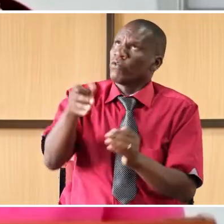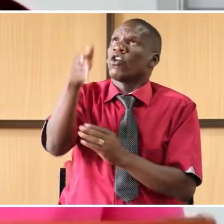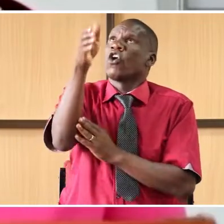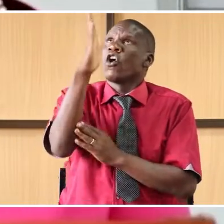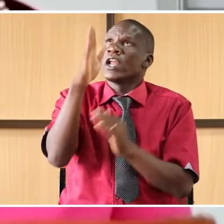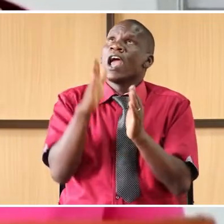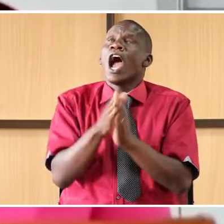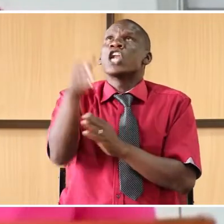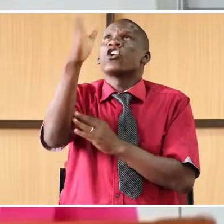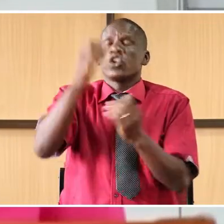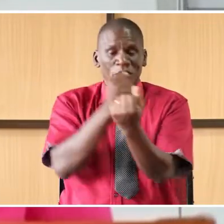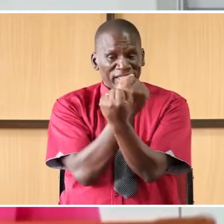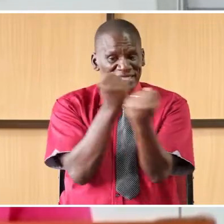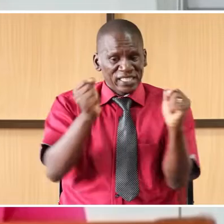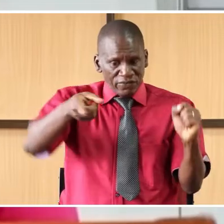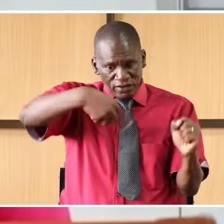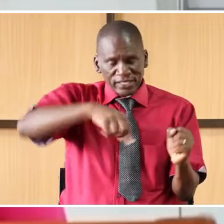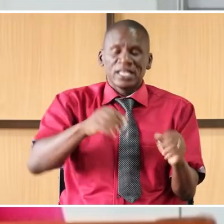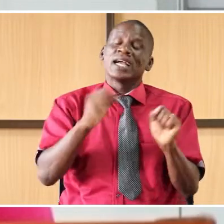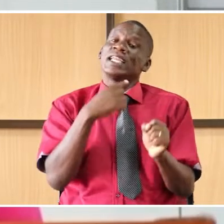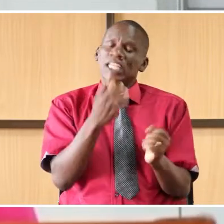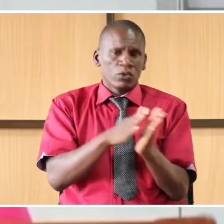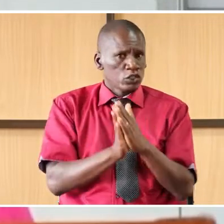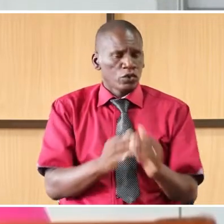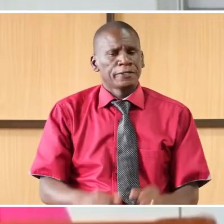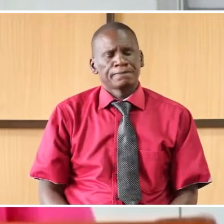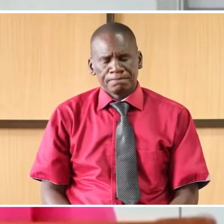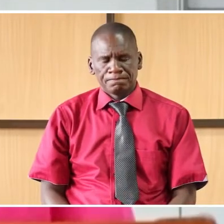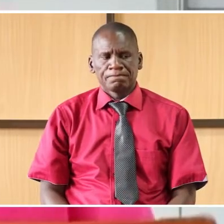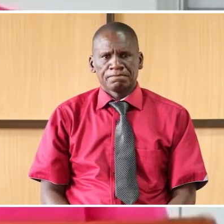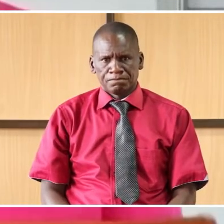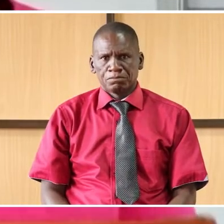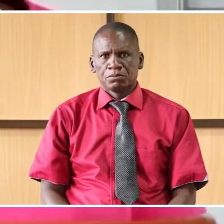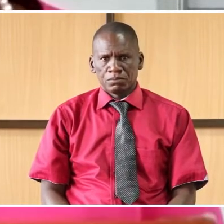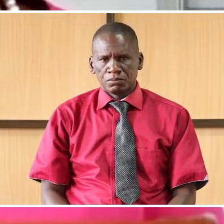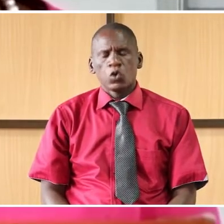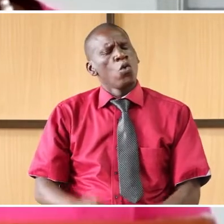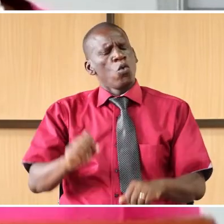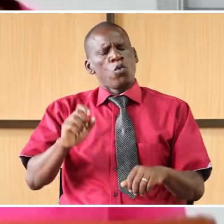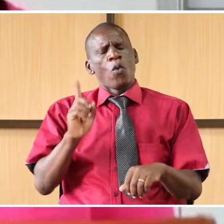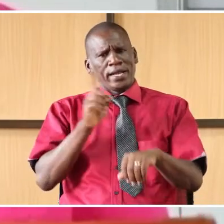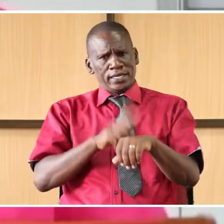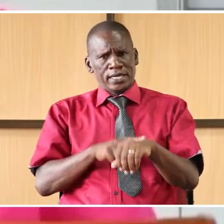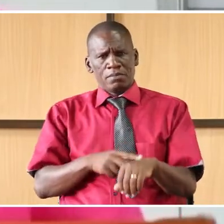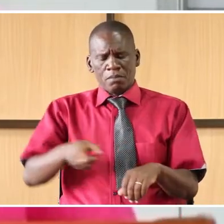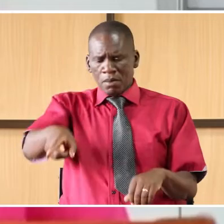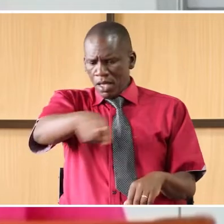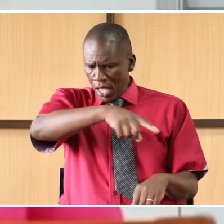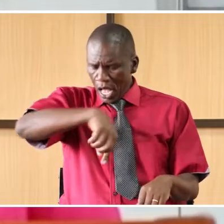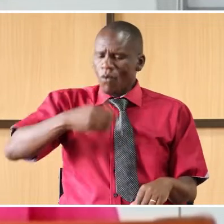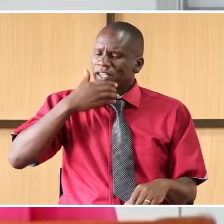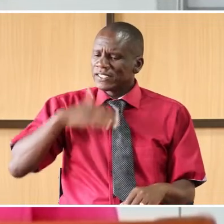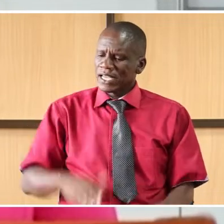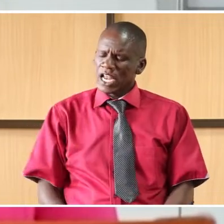and then he will deliver us. Let me tell you a story. One time, our son,